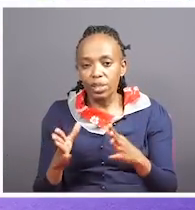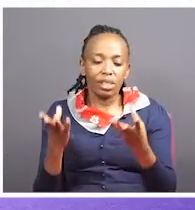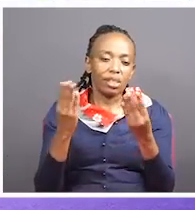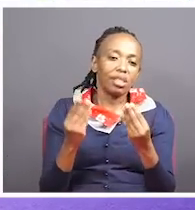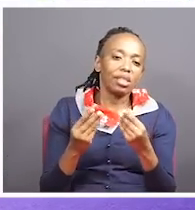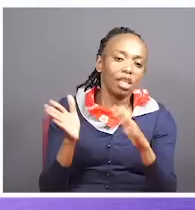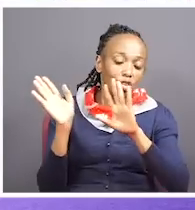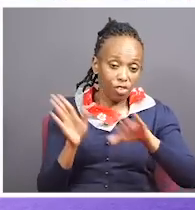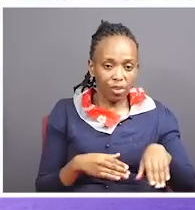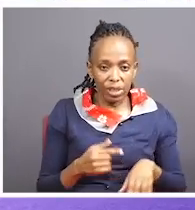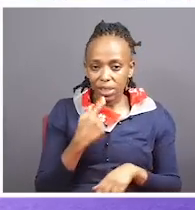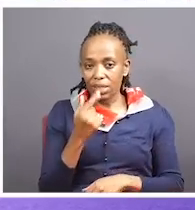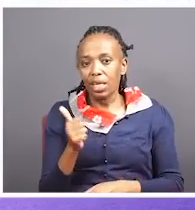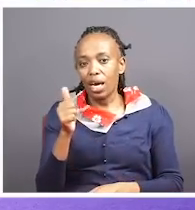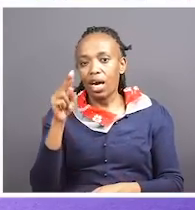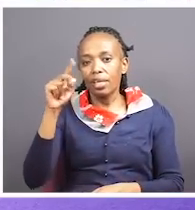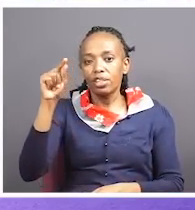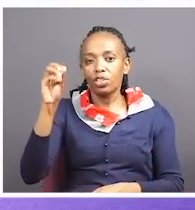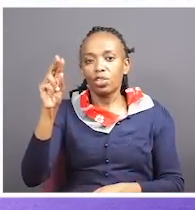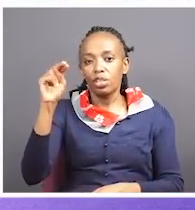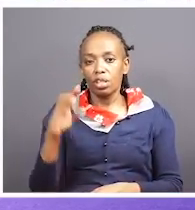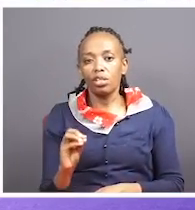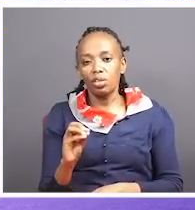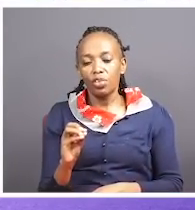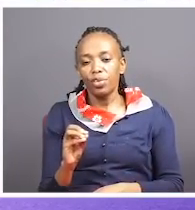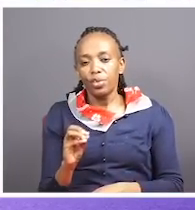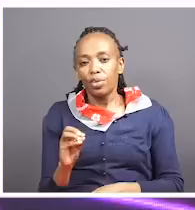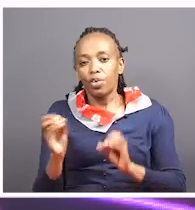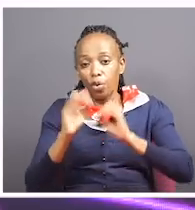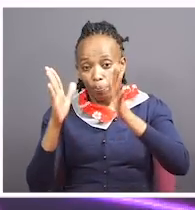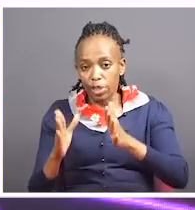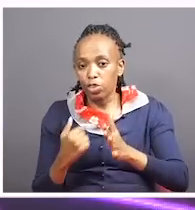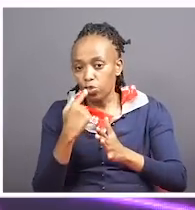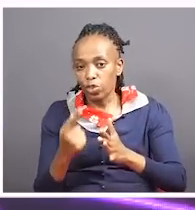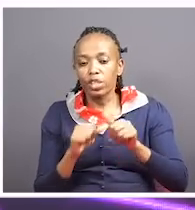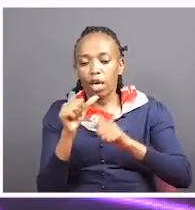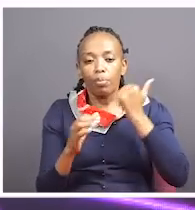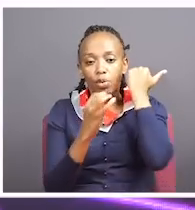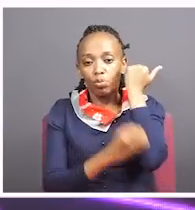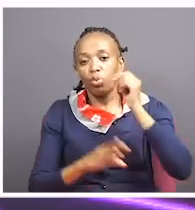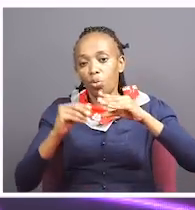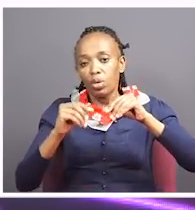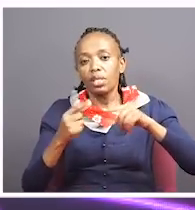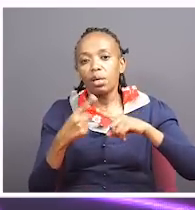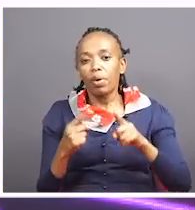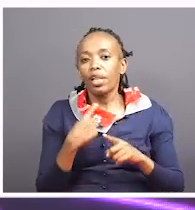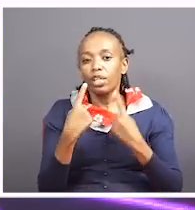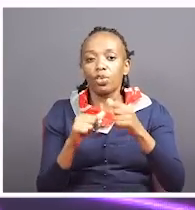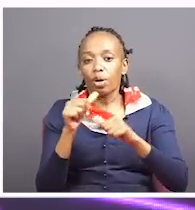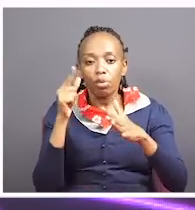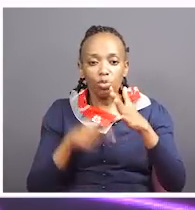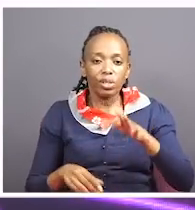is easily forgotten, said Antonio Ainario. No one talks about mediocrity. What they talk about